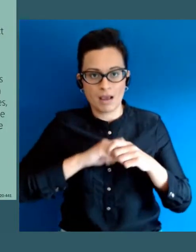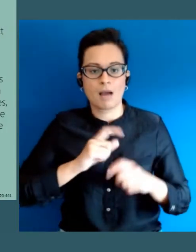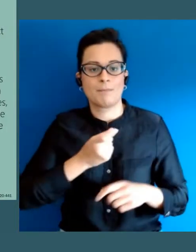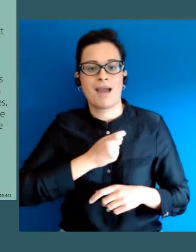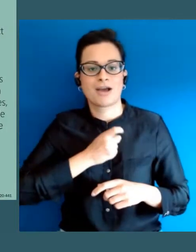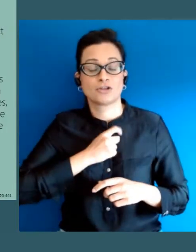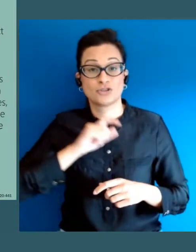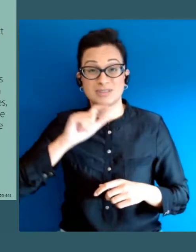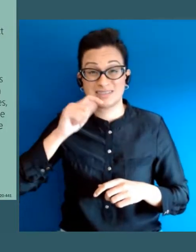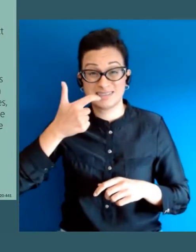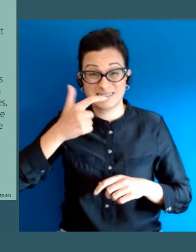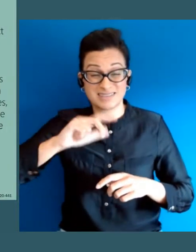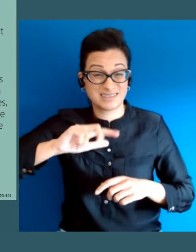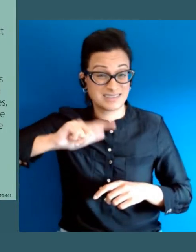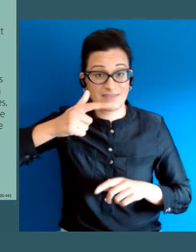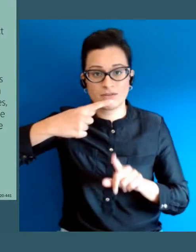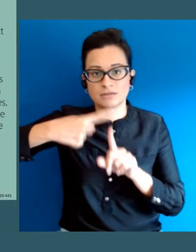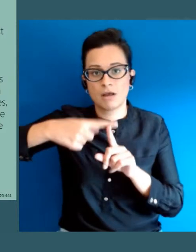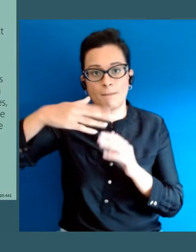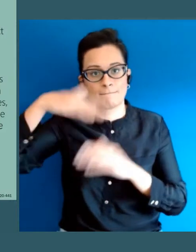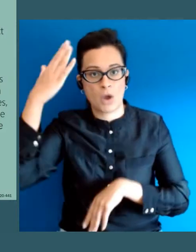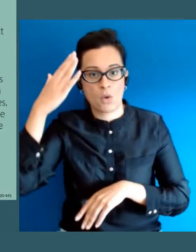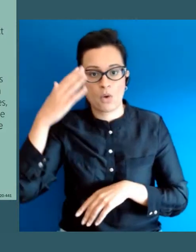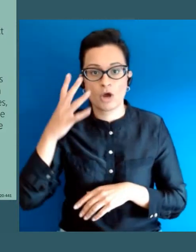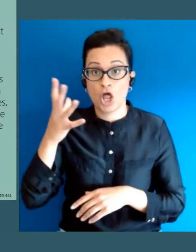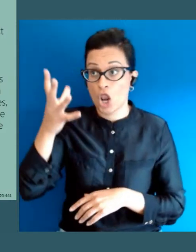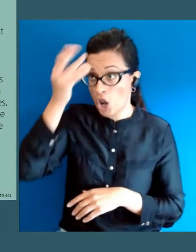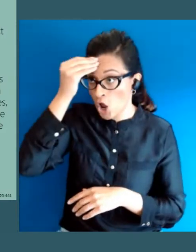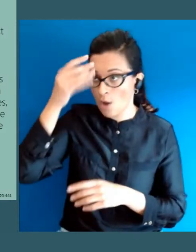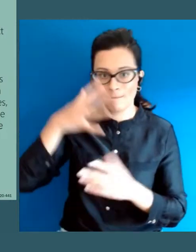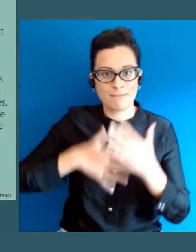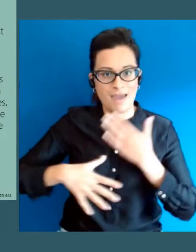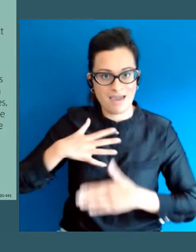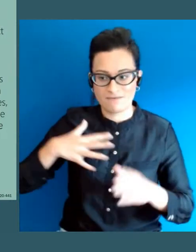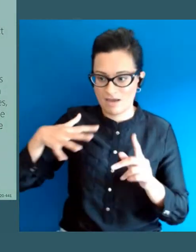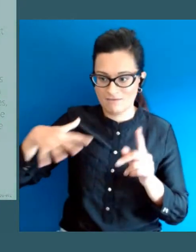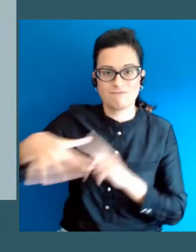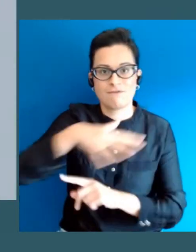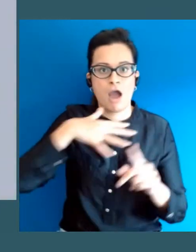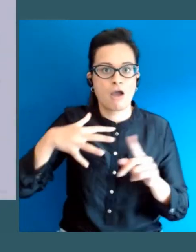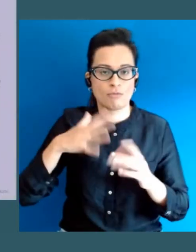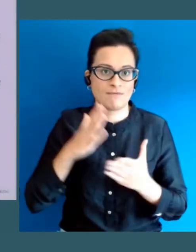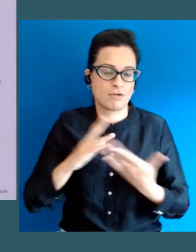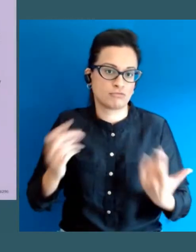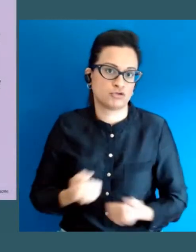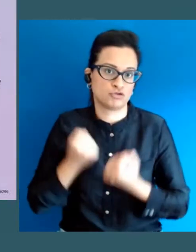learnt behaviour and environmental interactions are quite strong here.